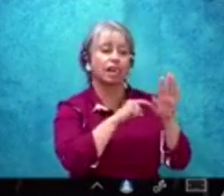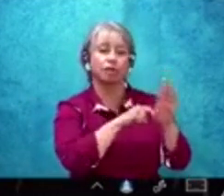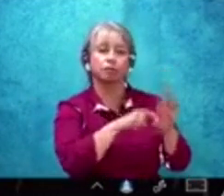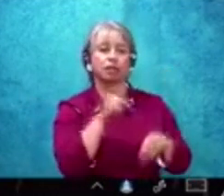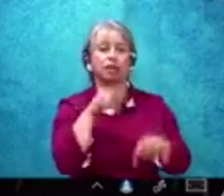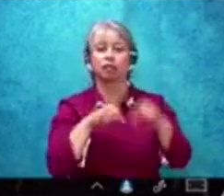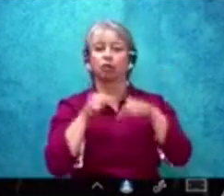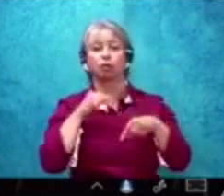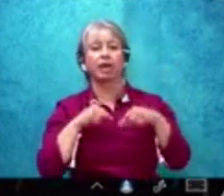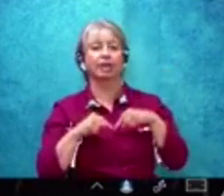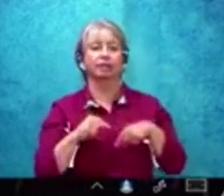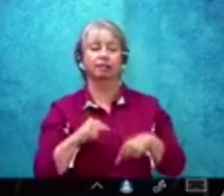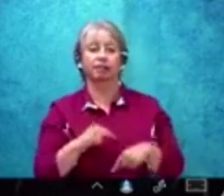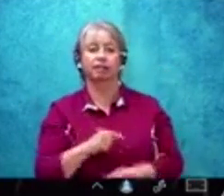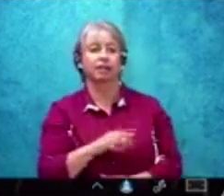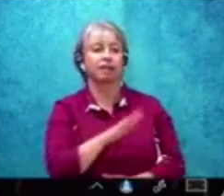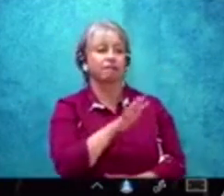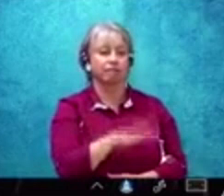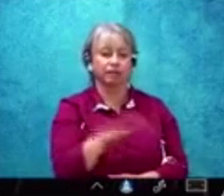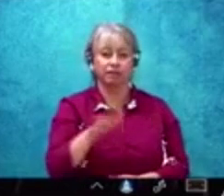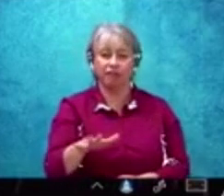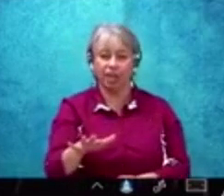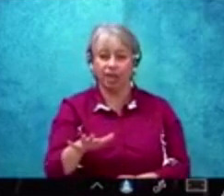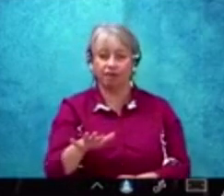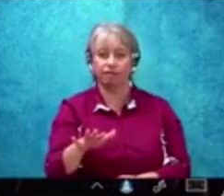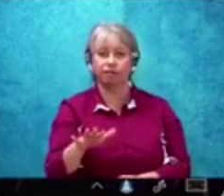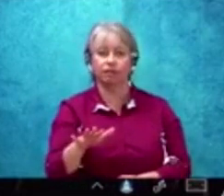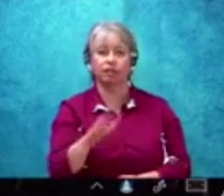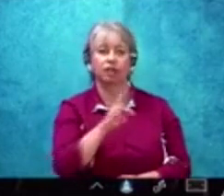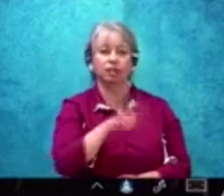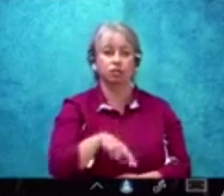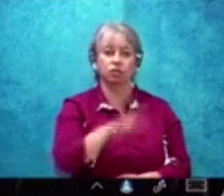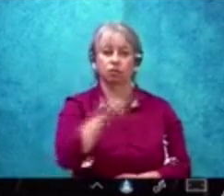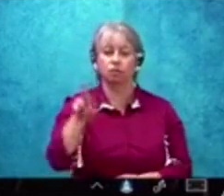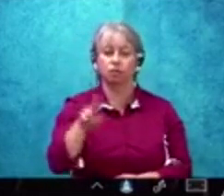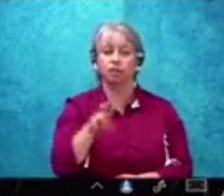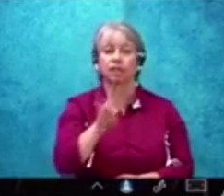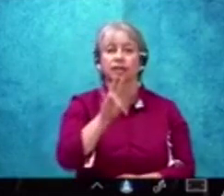back. 55, the square root would be